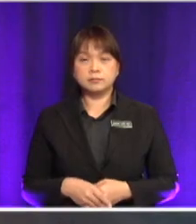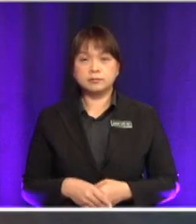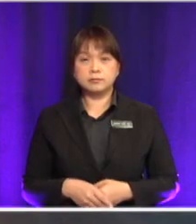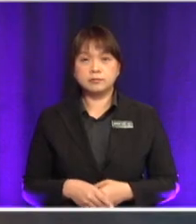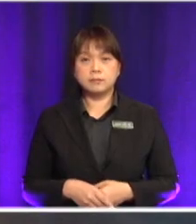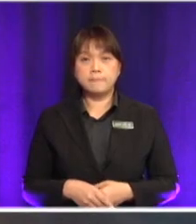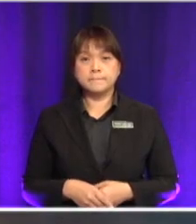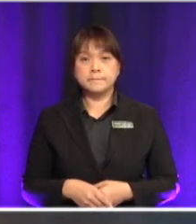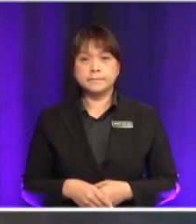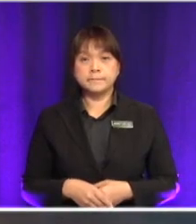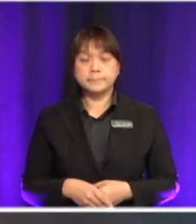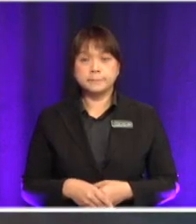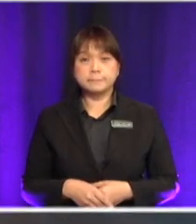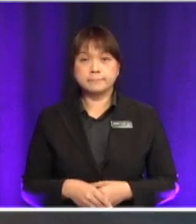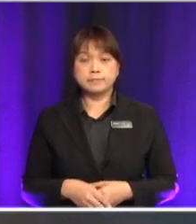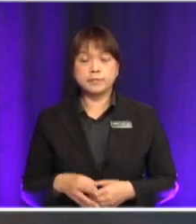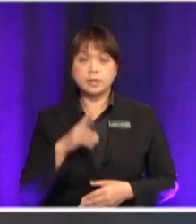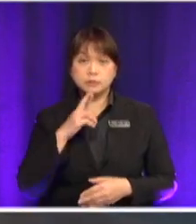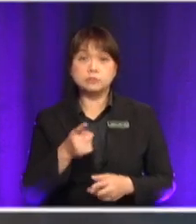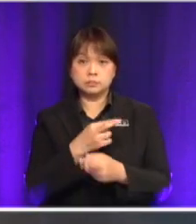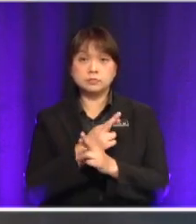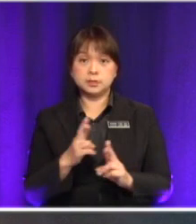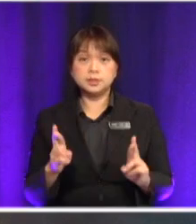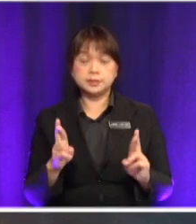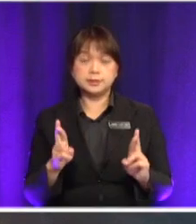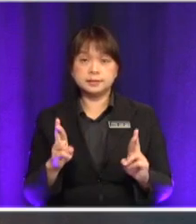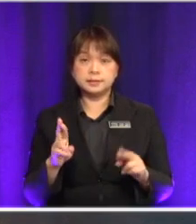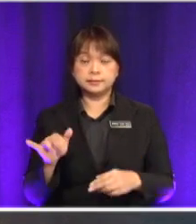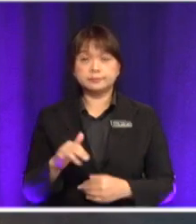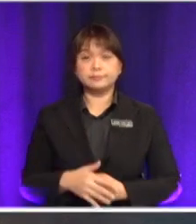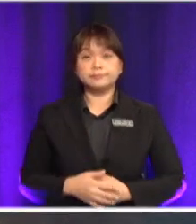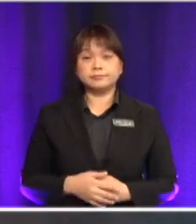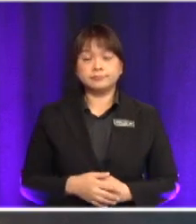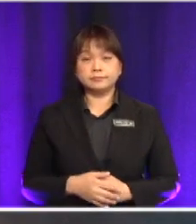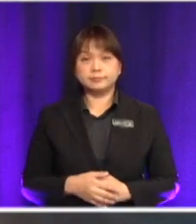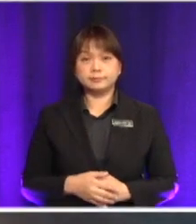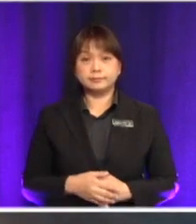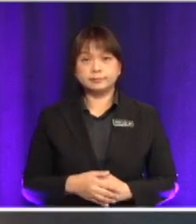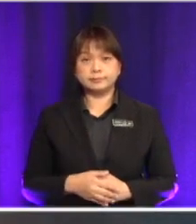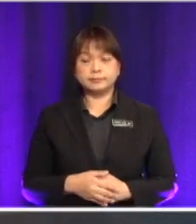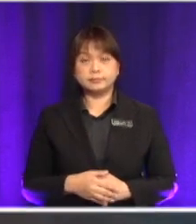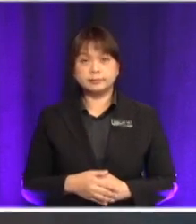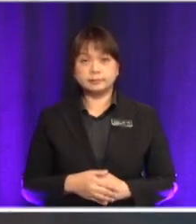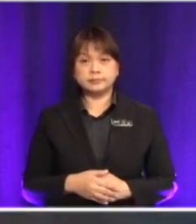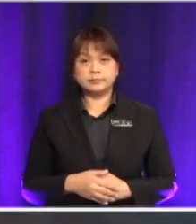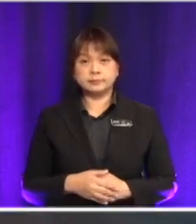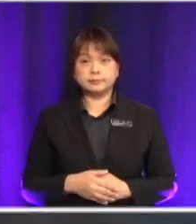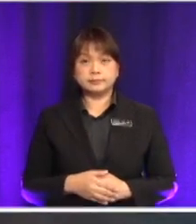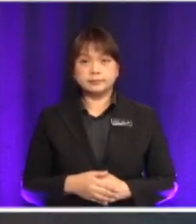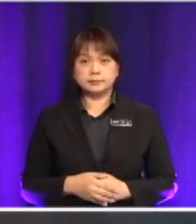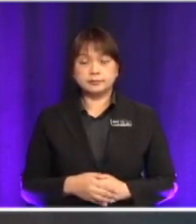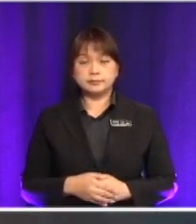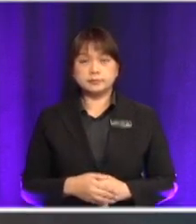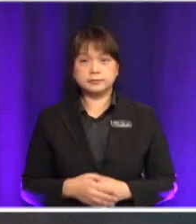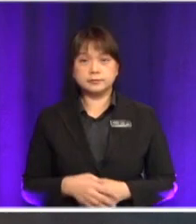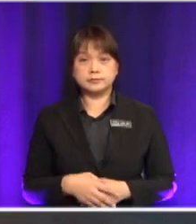activity? All right. Are you ready? Yes, they are. Okay. Yeah. All right, They're very 10. quick with their answers in class. Sometimes